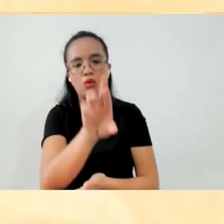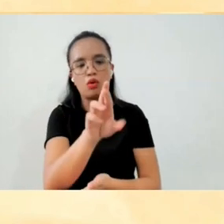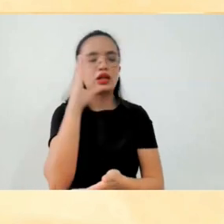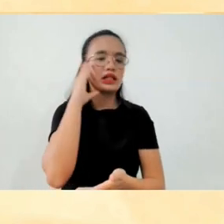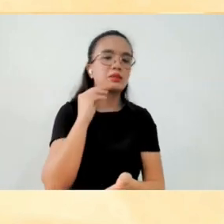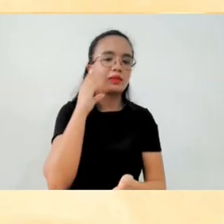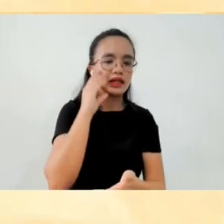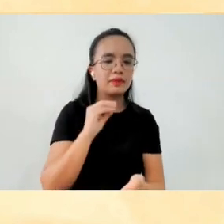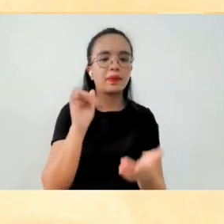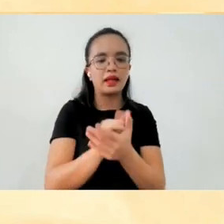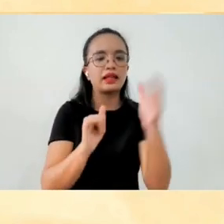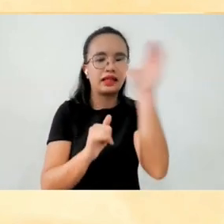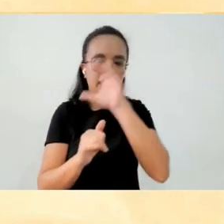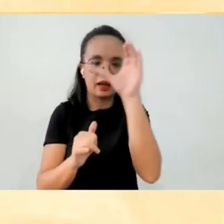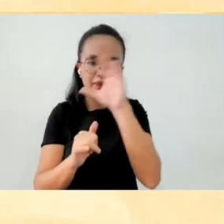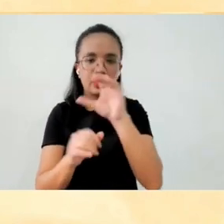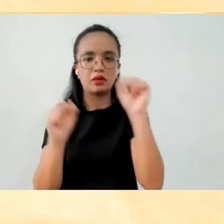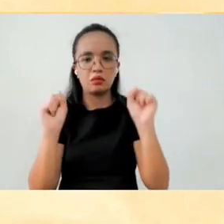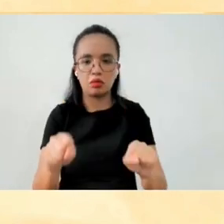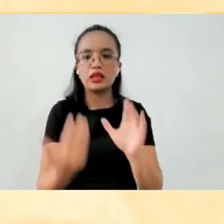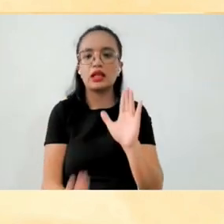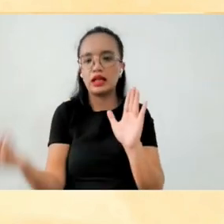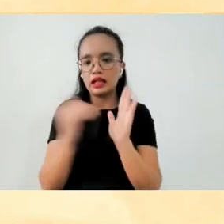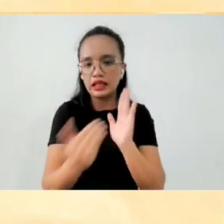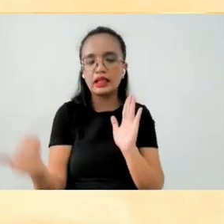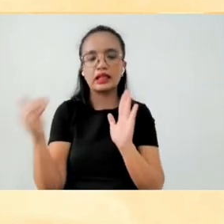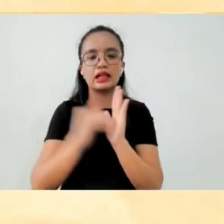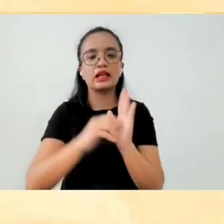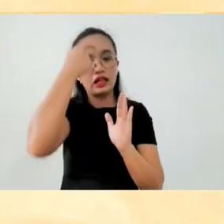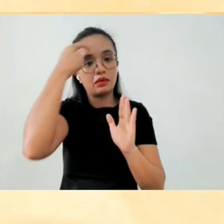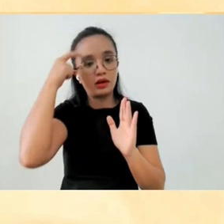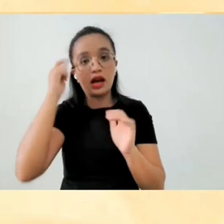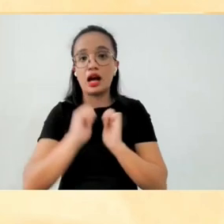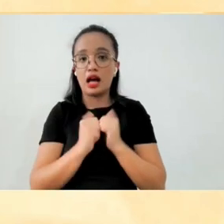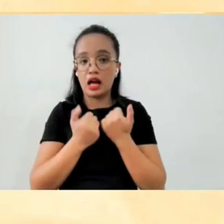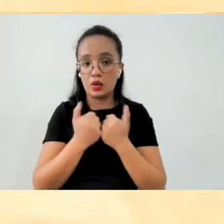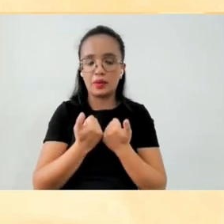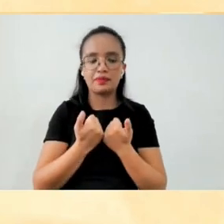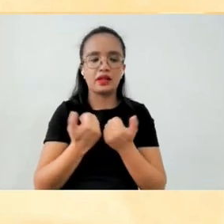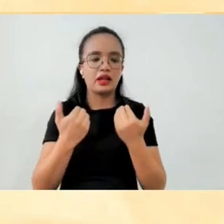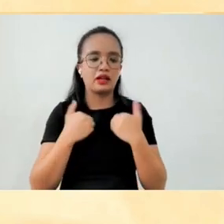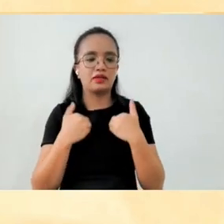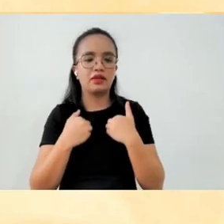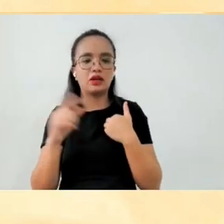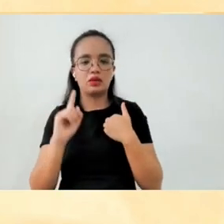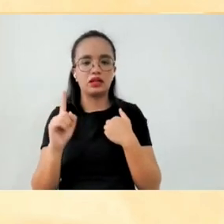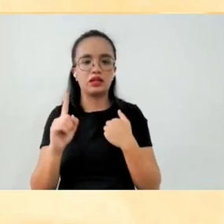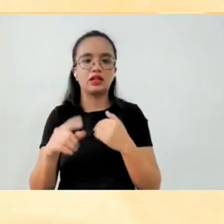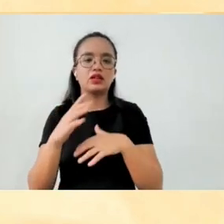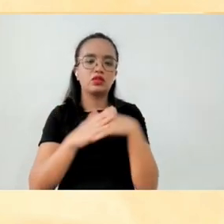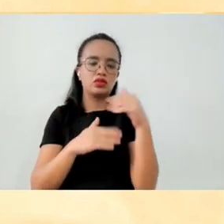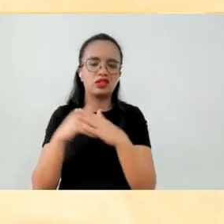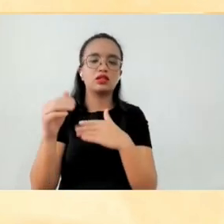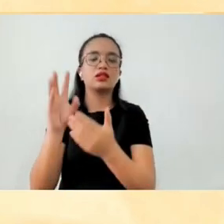it. No? So it's like can repeat the trauma by being having a stance of a comfort zone of